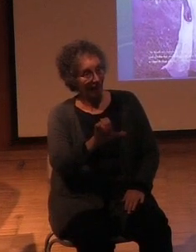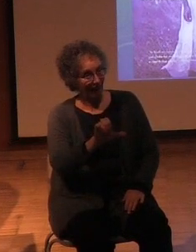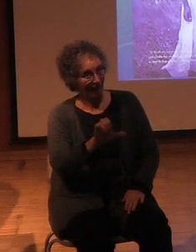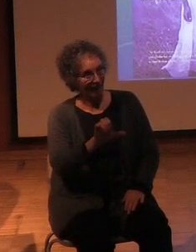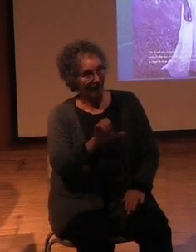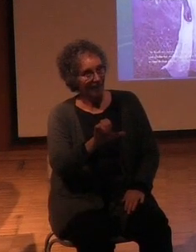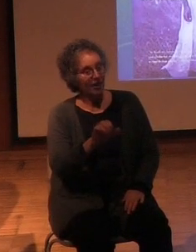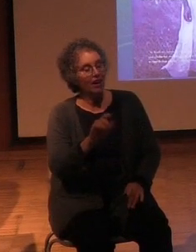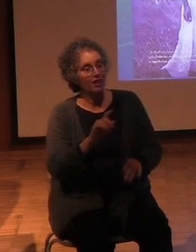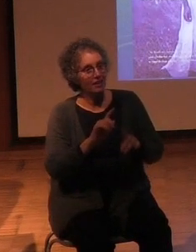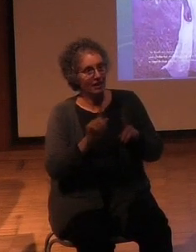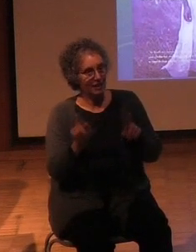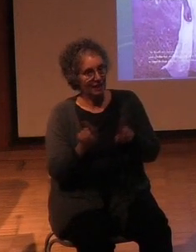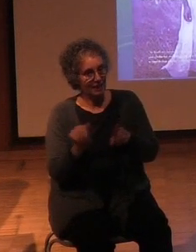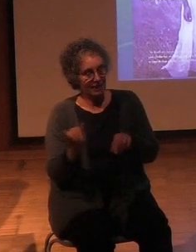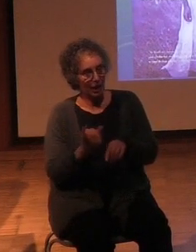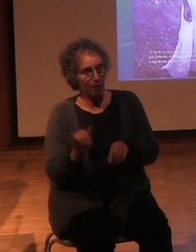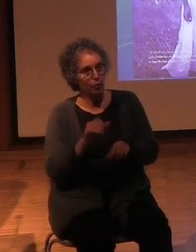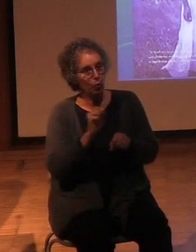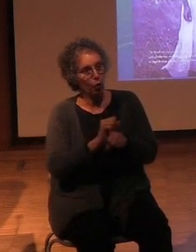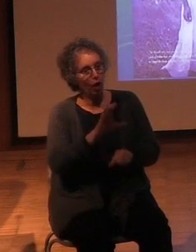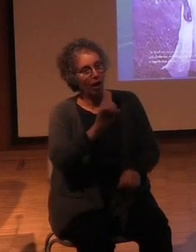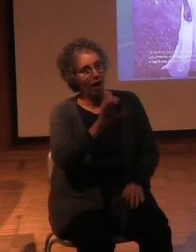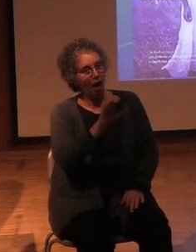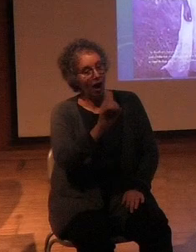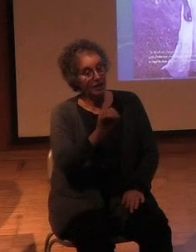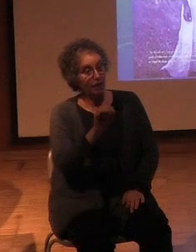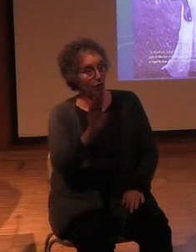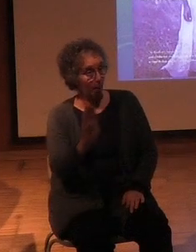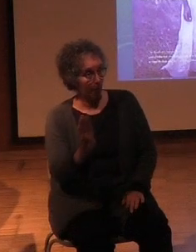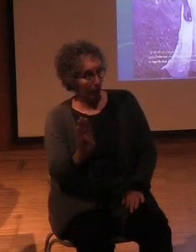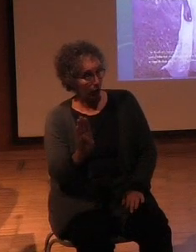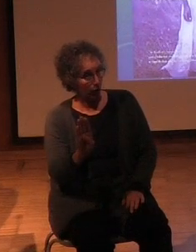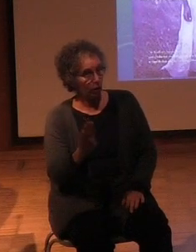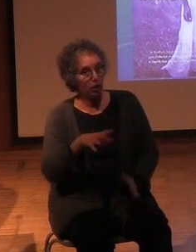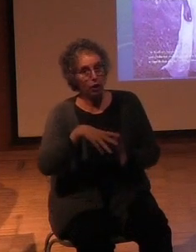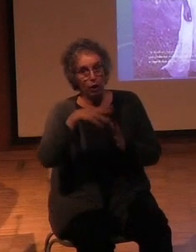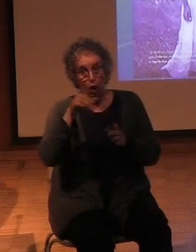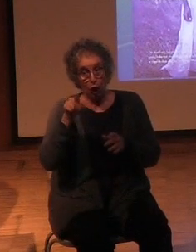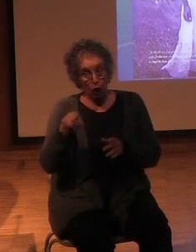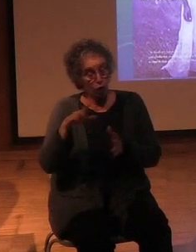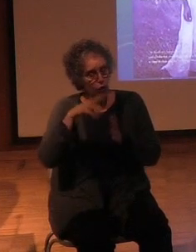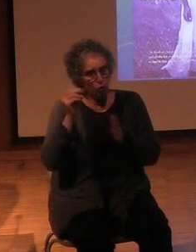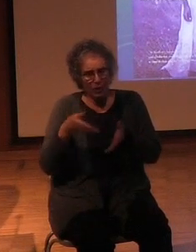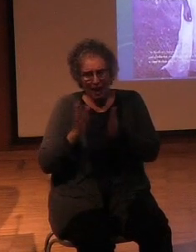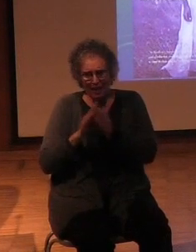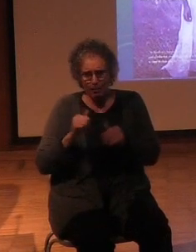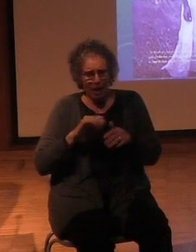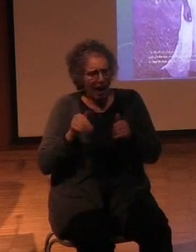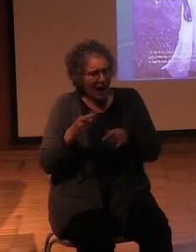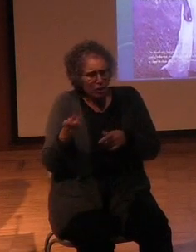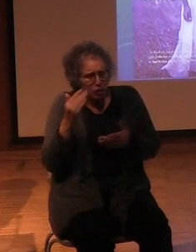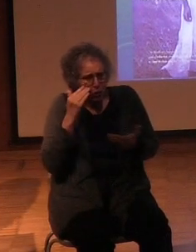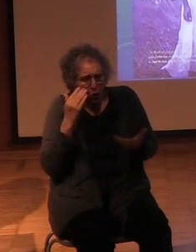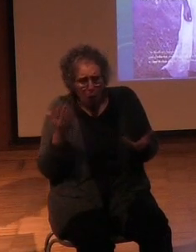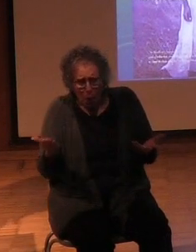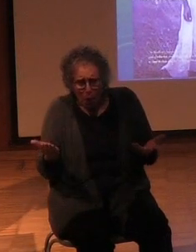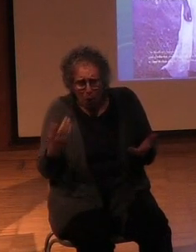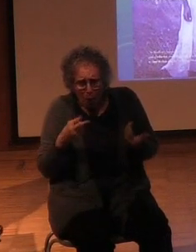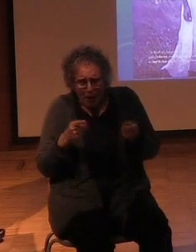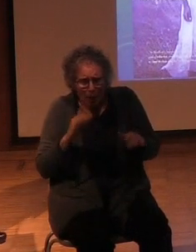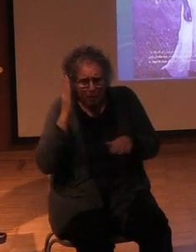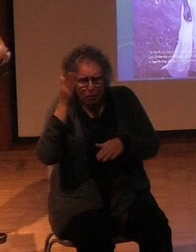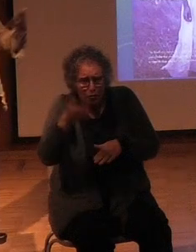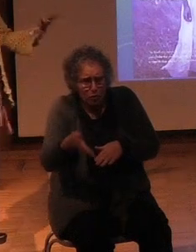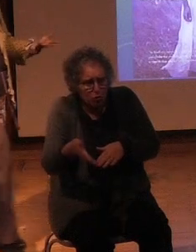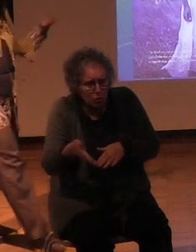as is the work of Octavia Butler, whose students always ask me, how did she know? The